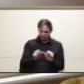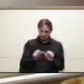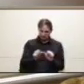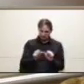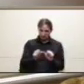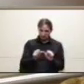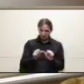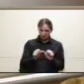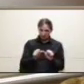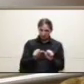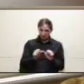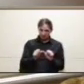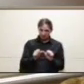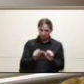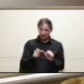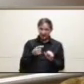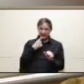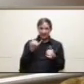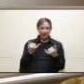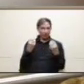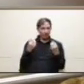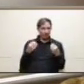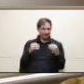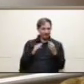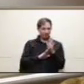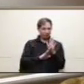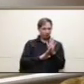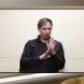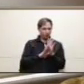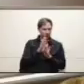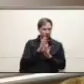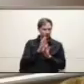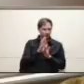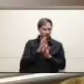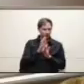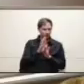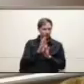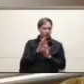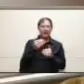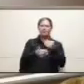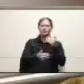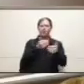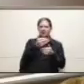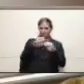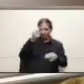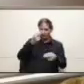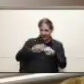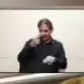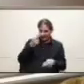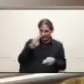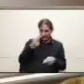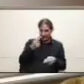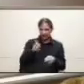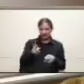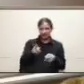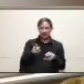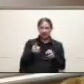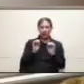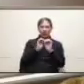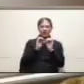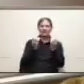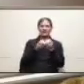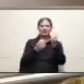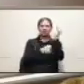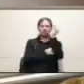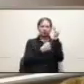you are already busy improving or in a process of finalizing the organization